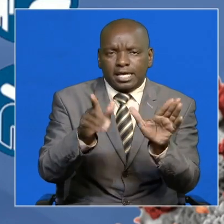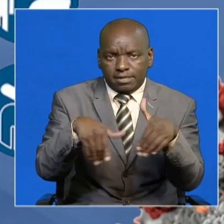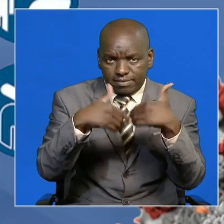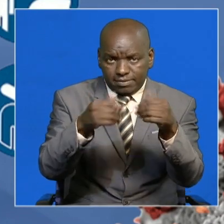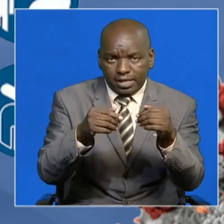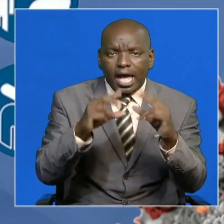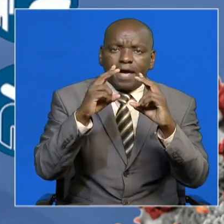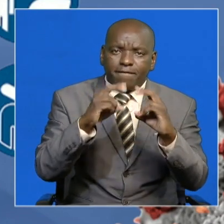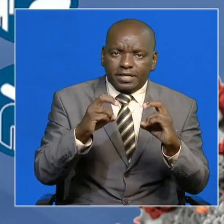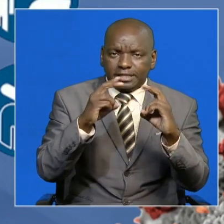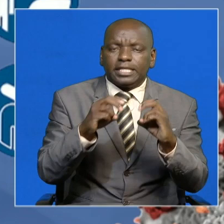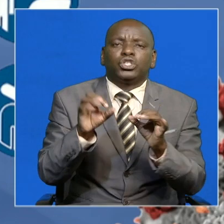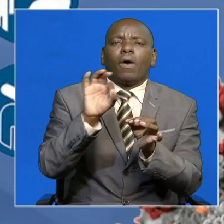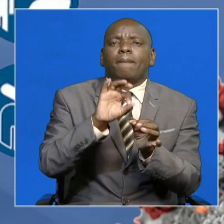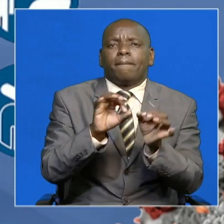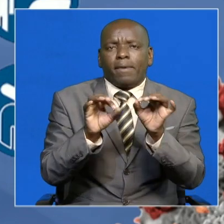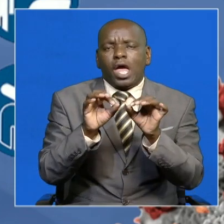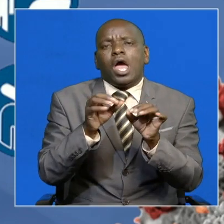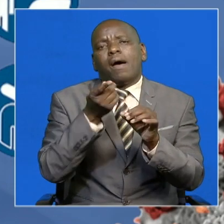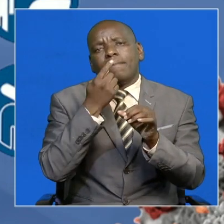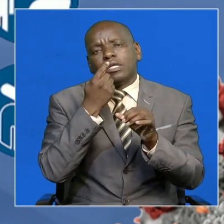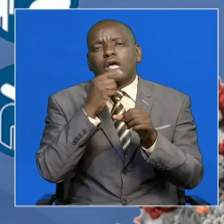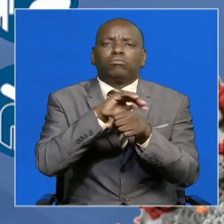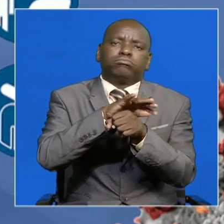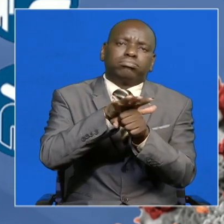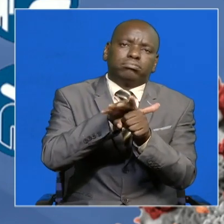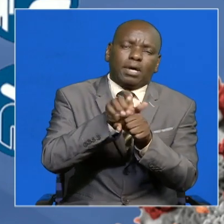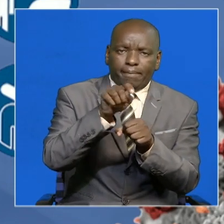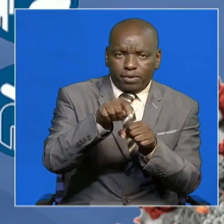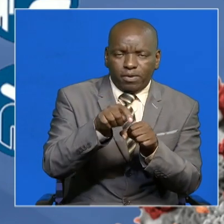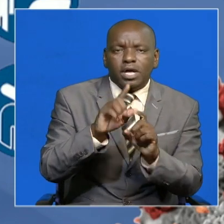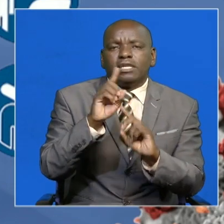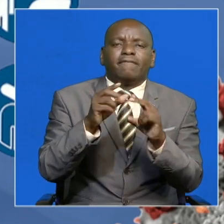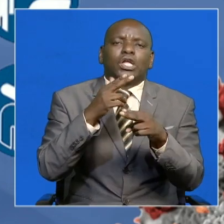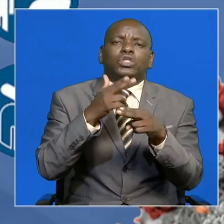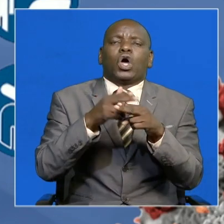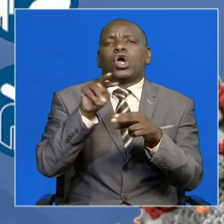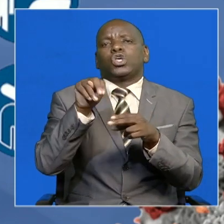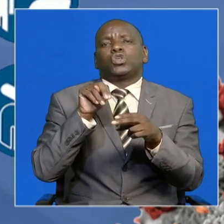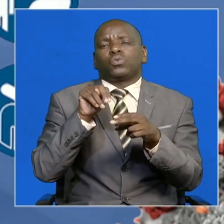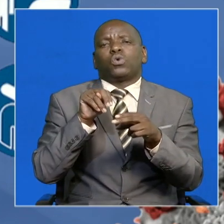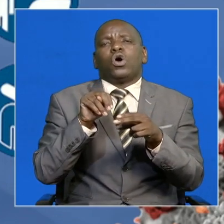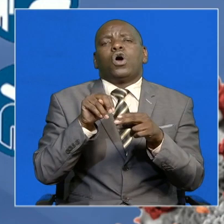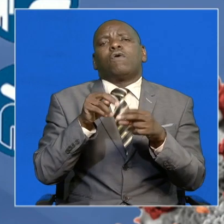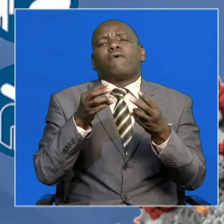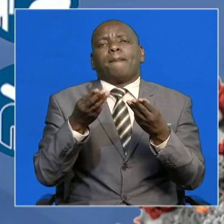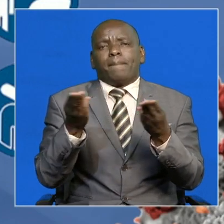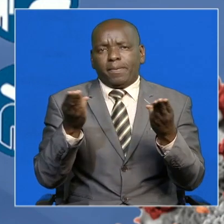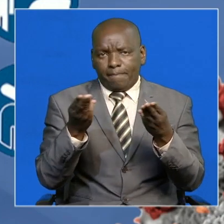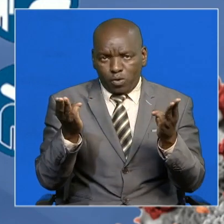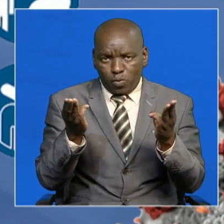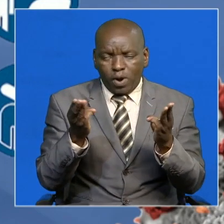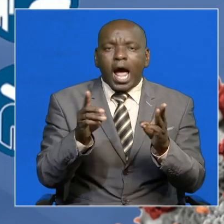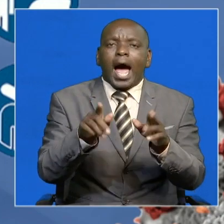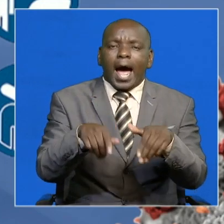indicating that investigational medicines for COVID-19, such as ivermectin, that is the kind for humans, are